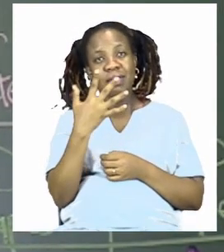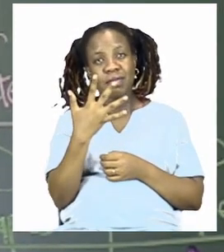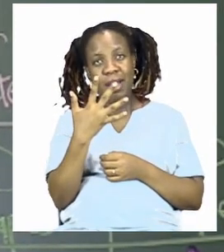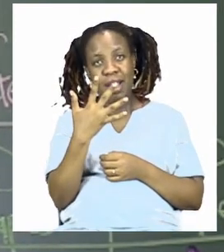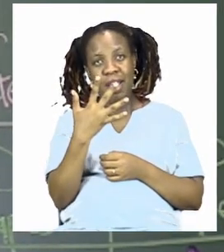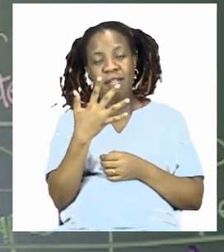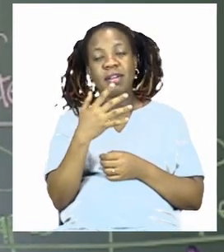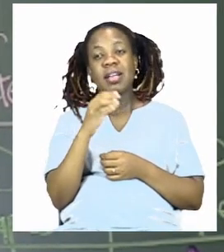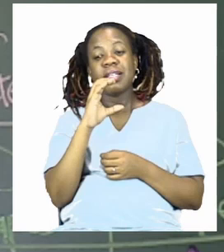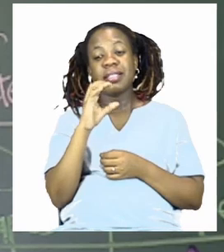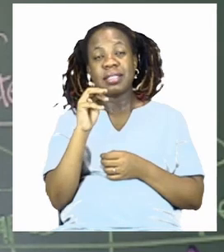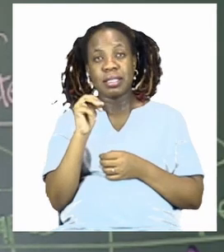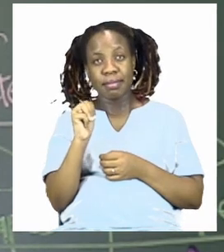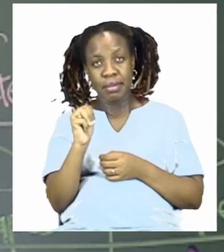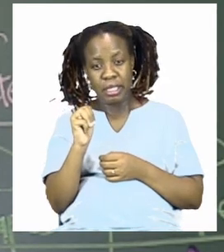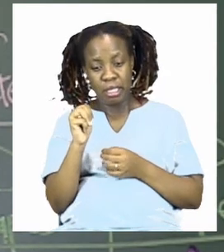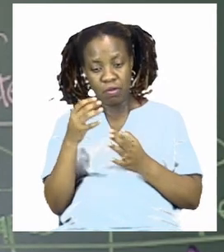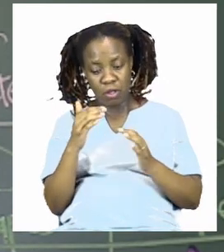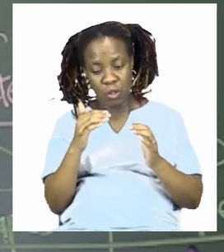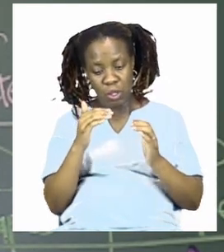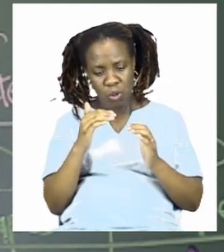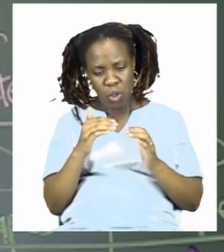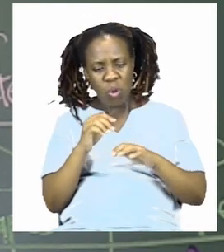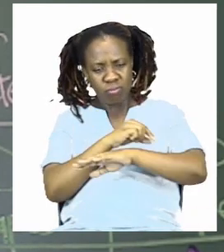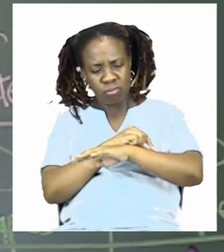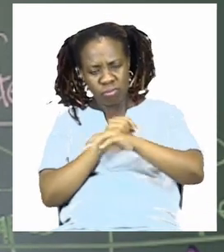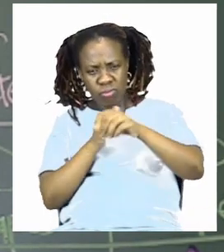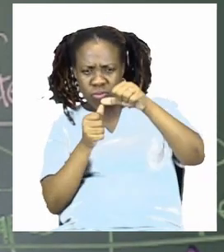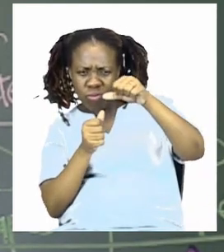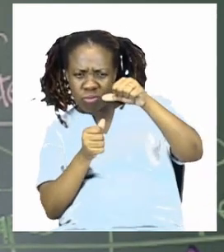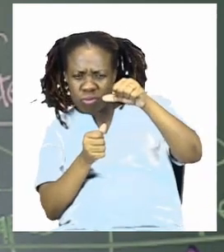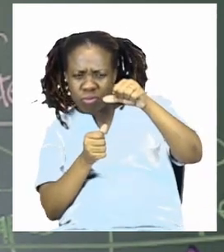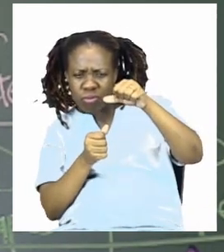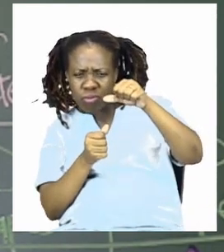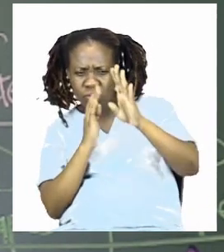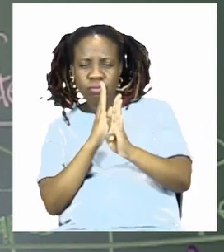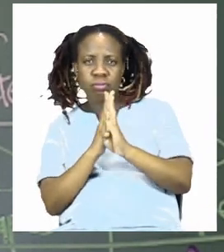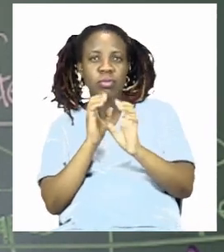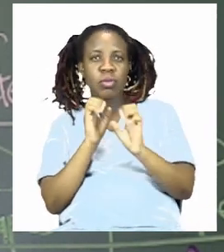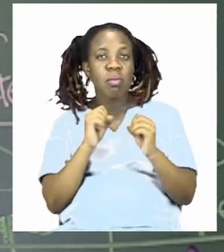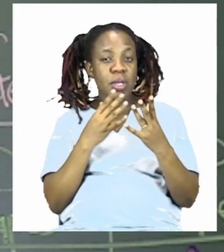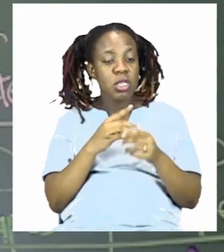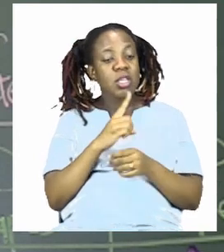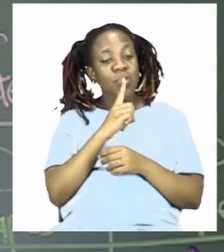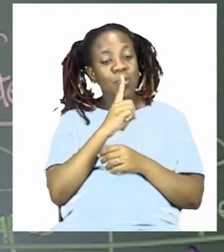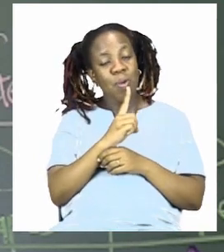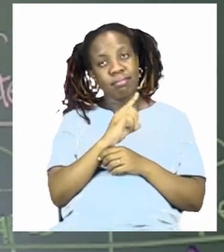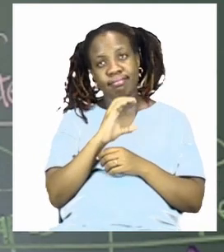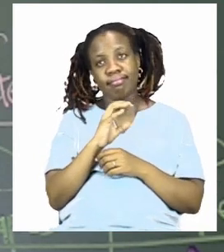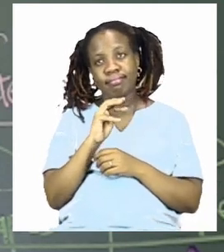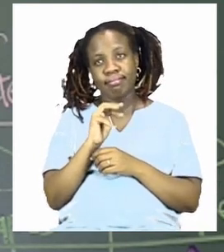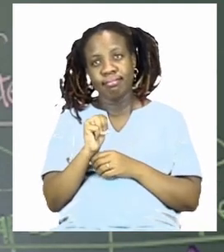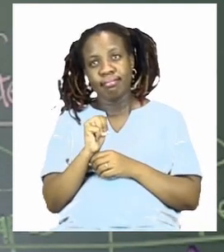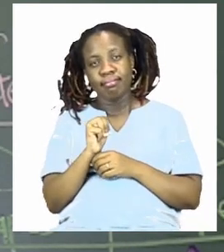you measure it, and there you will see the first container is 1 centimeters.